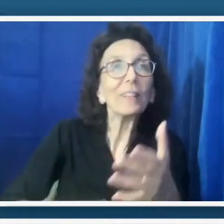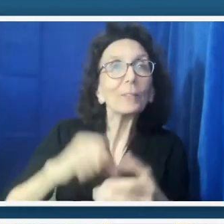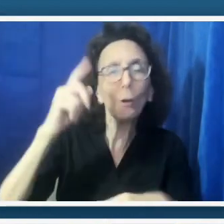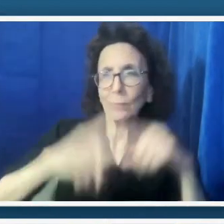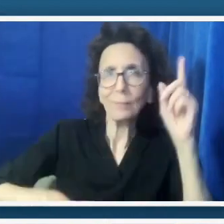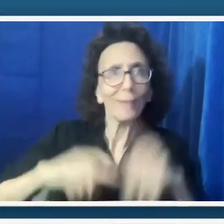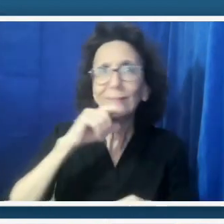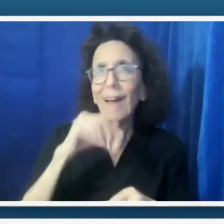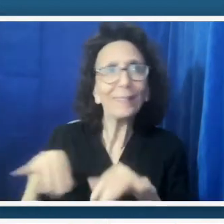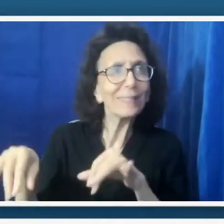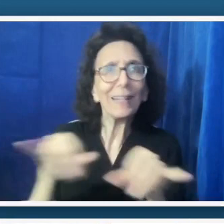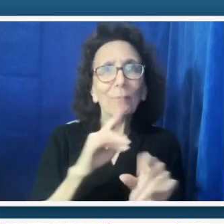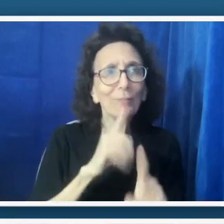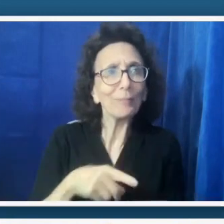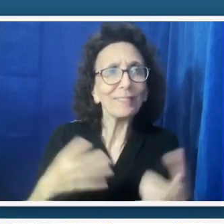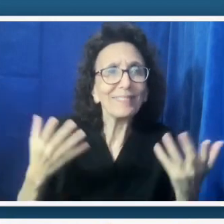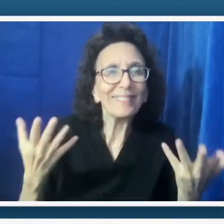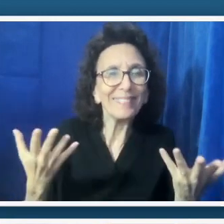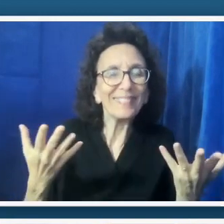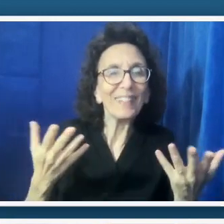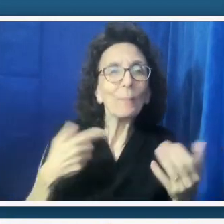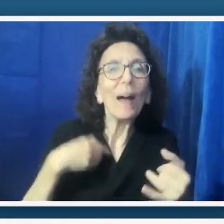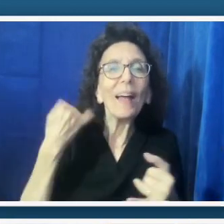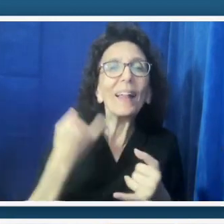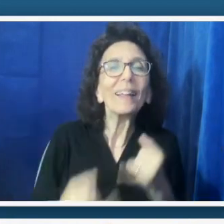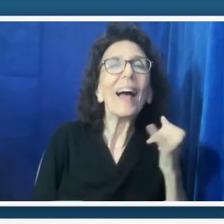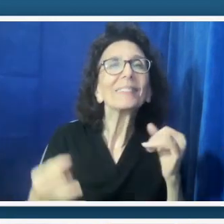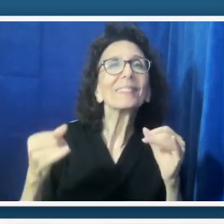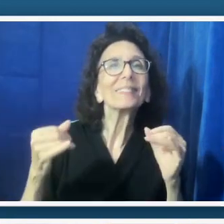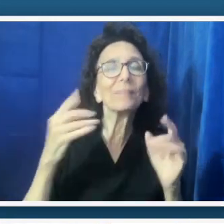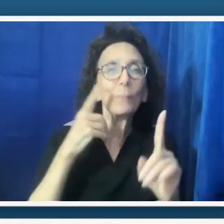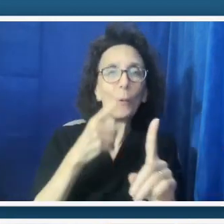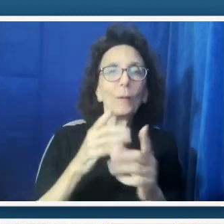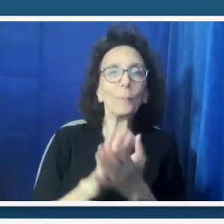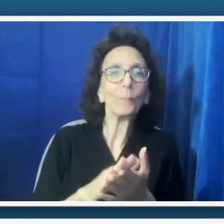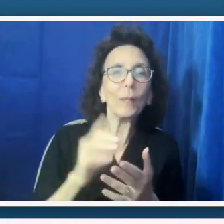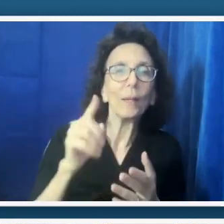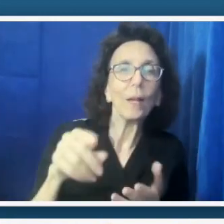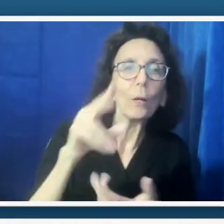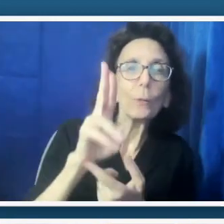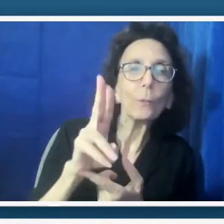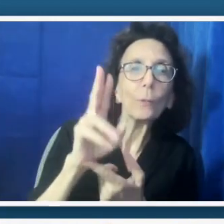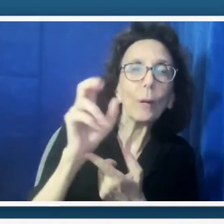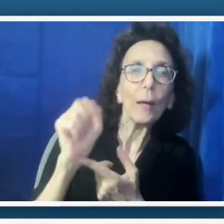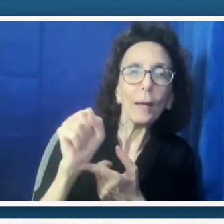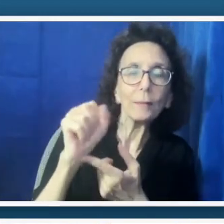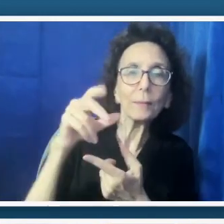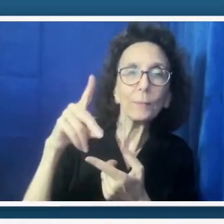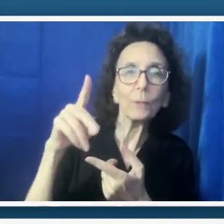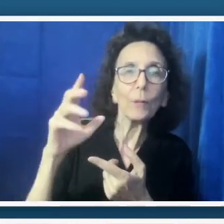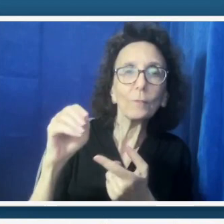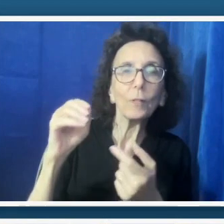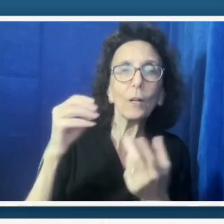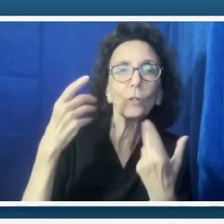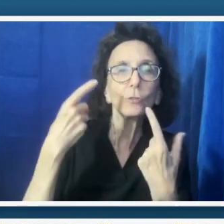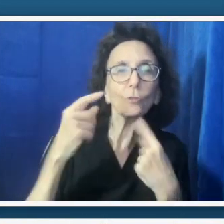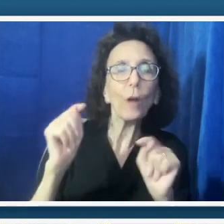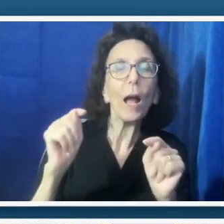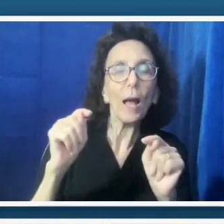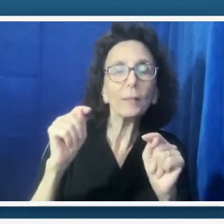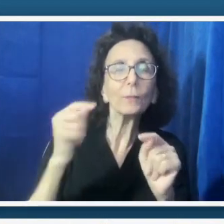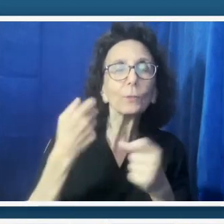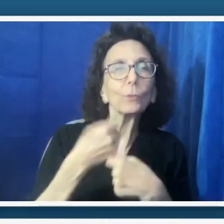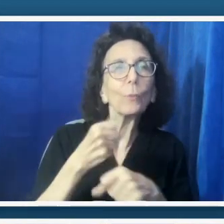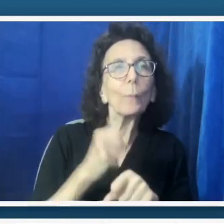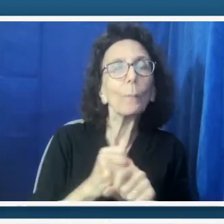So in closing, I just want to draw your attention to one additional method the USPS has used to mitigate any harm or offense caused by